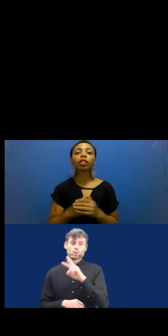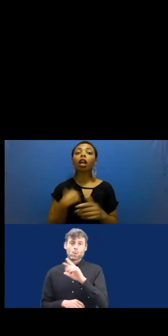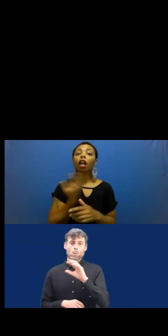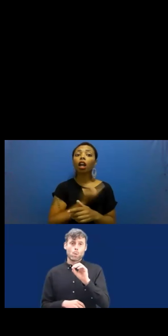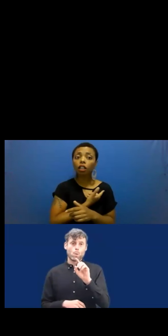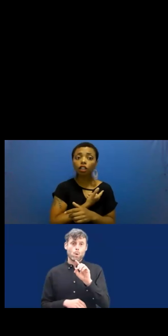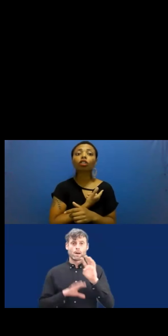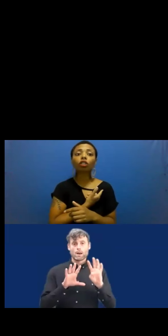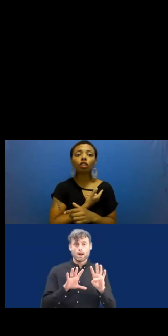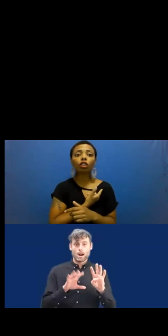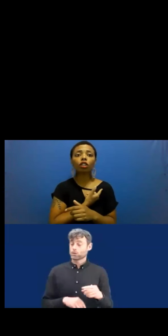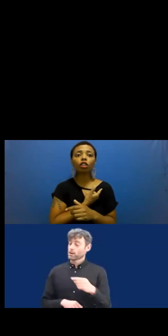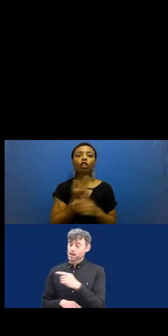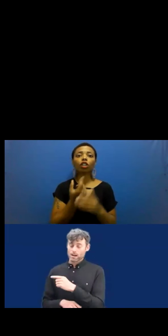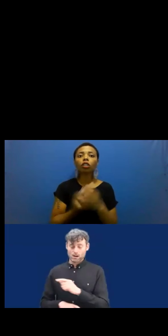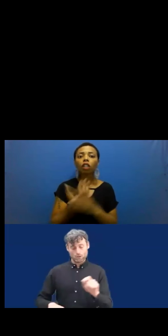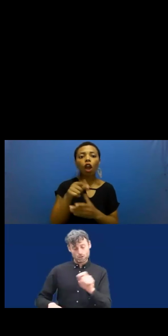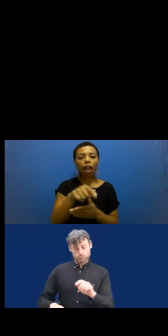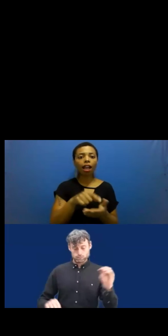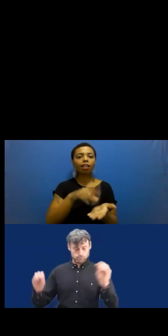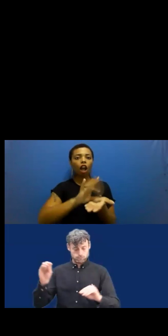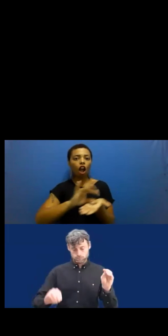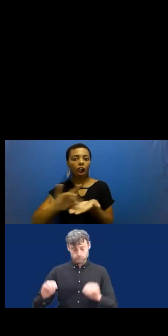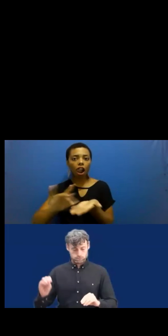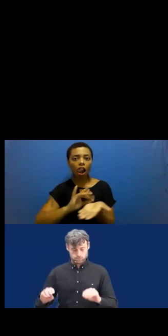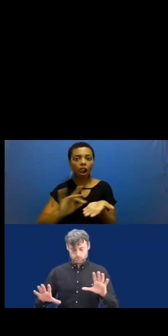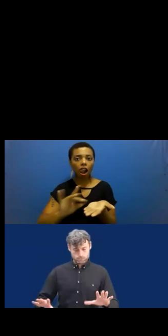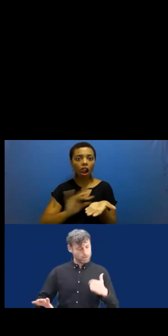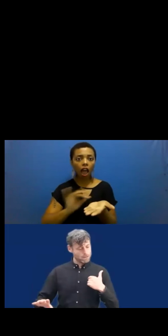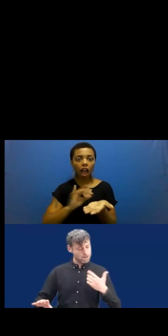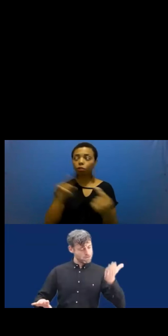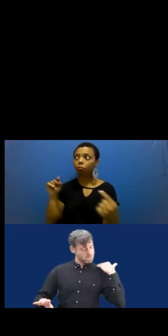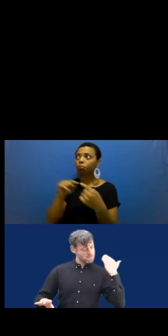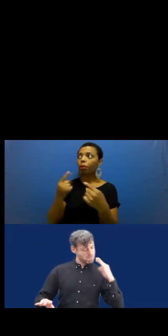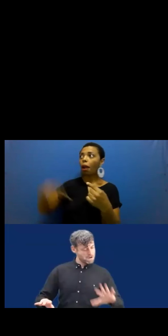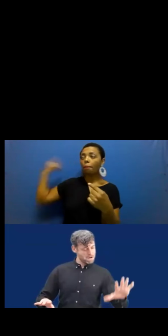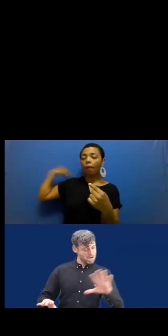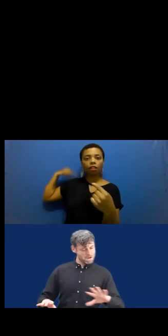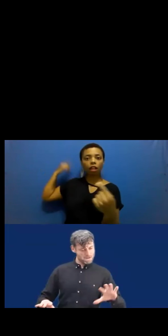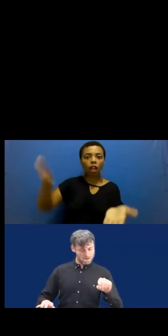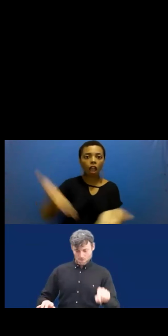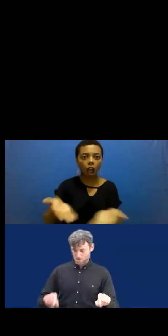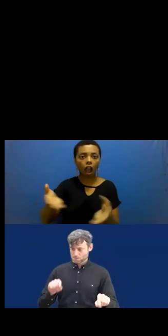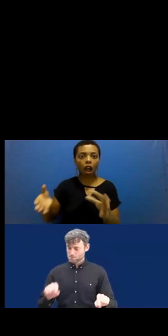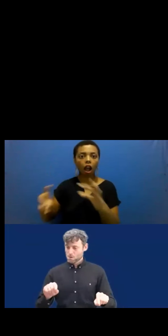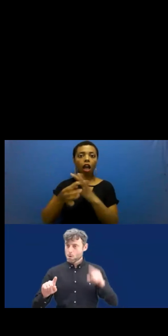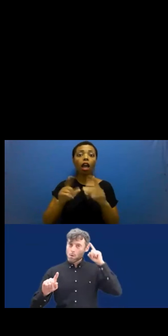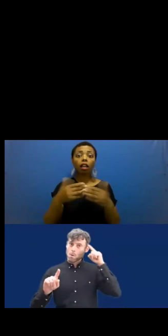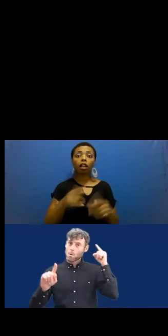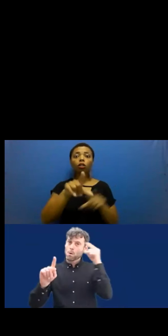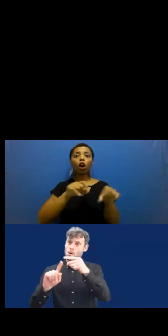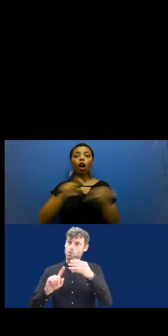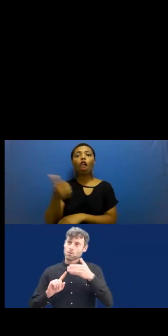by creating one collage that combines the past and the present. He selected 12 pictures that represented